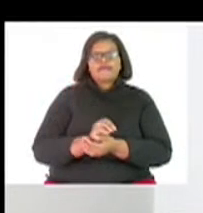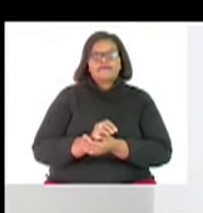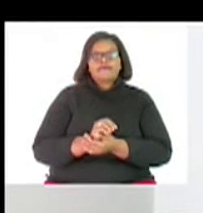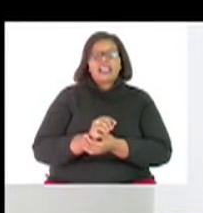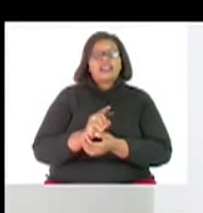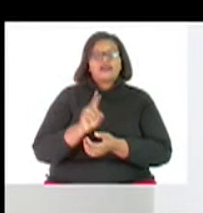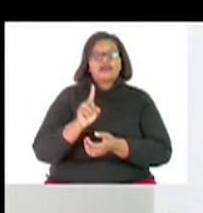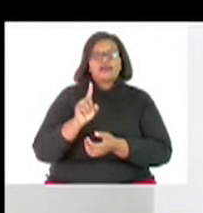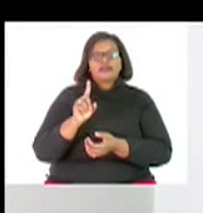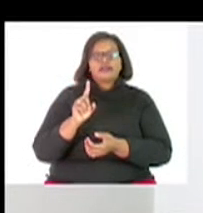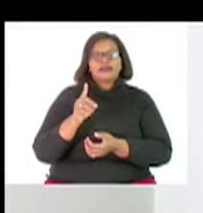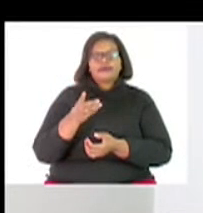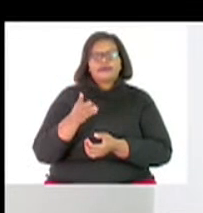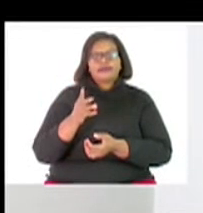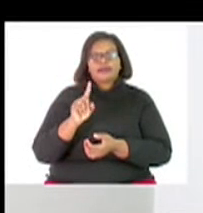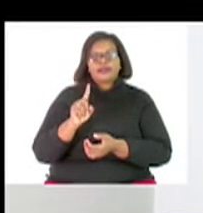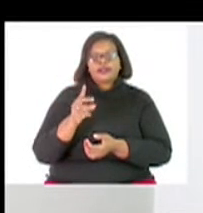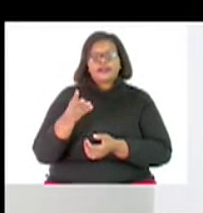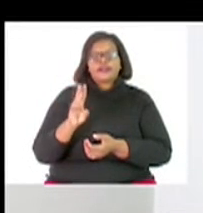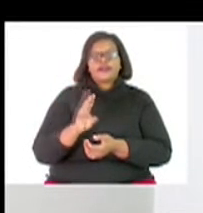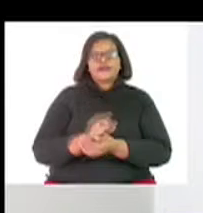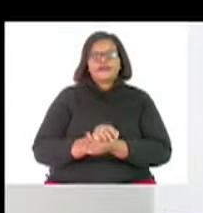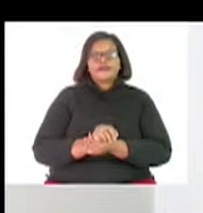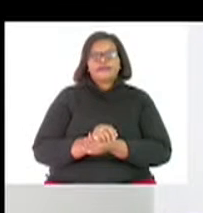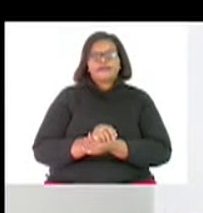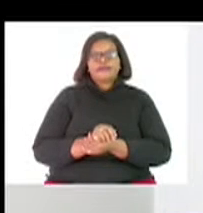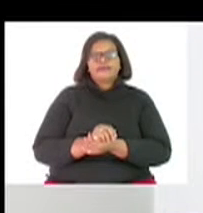continue, 16,